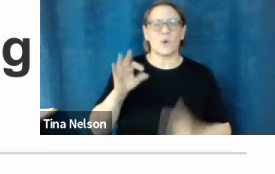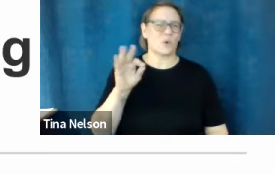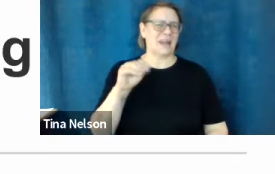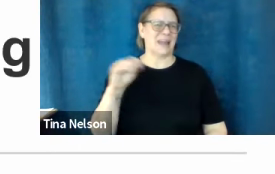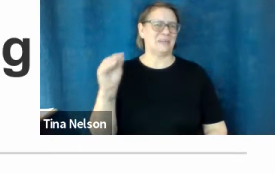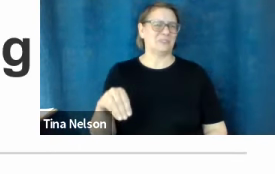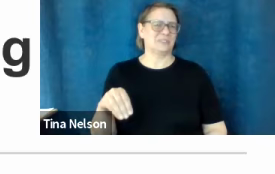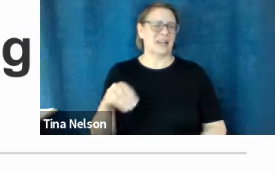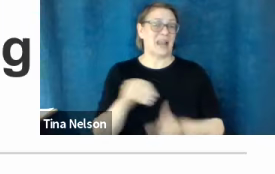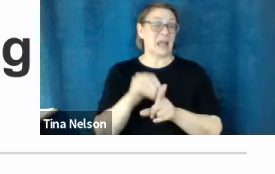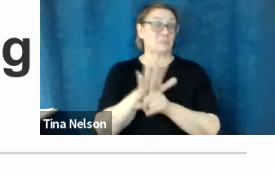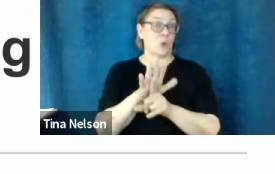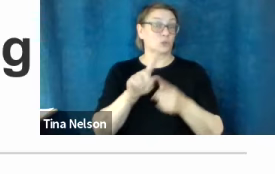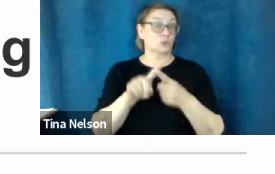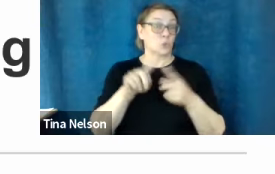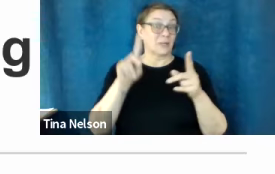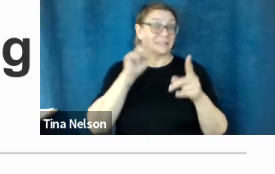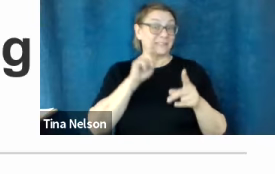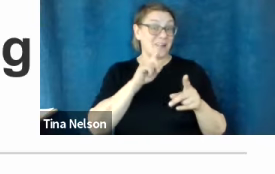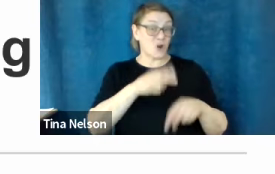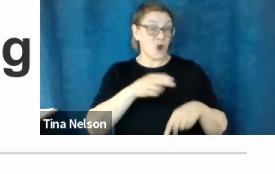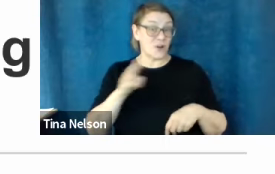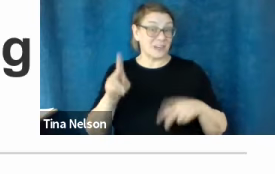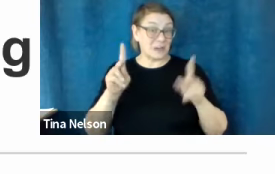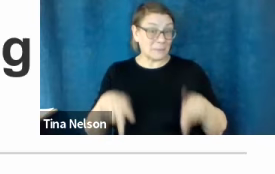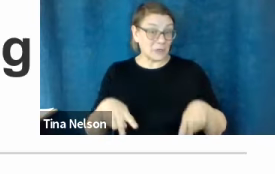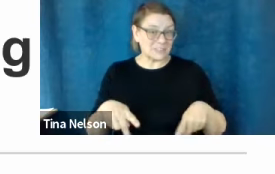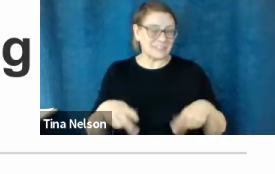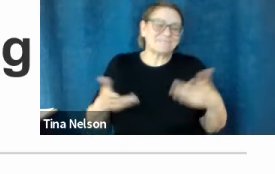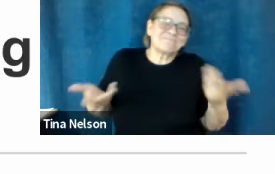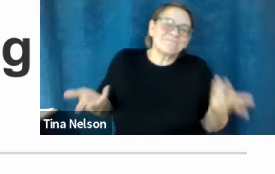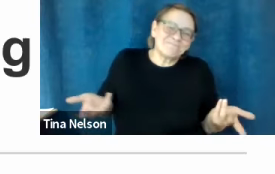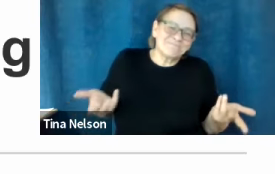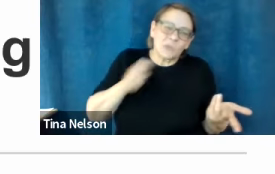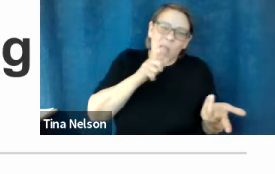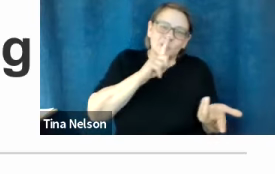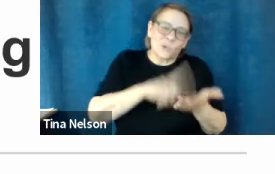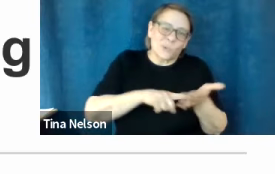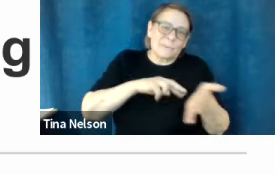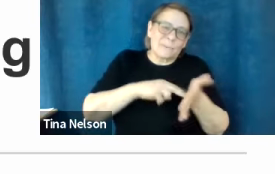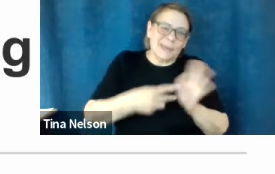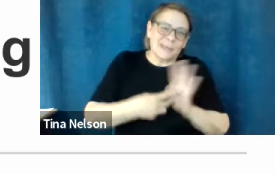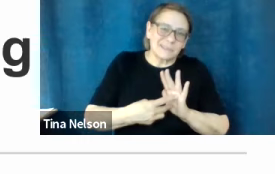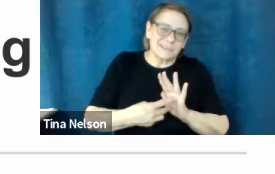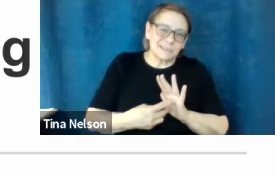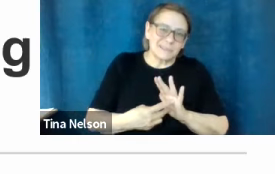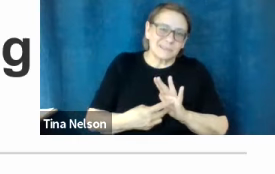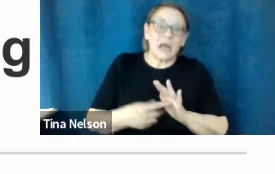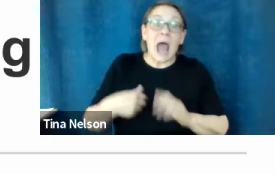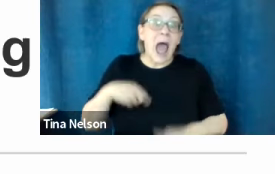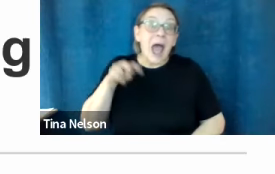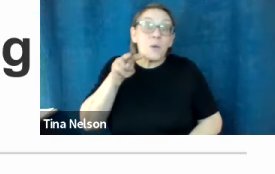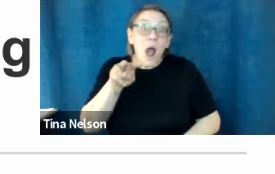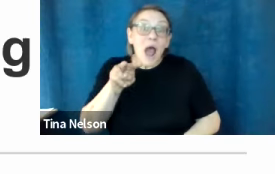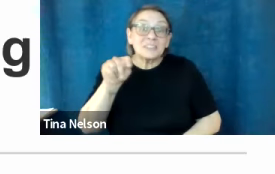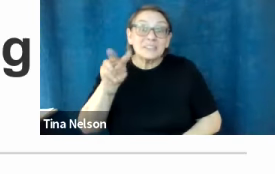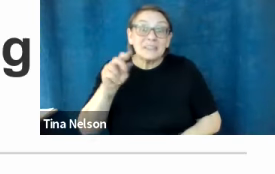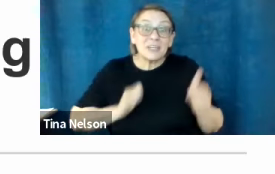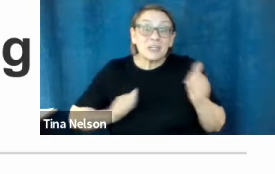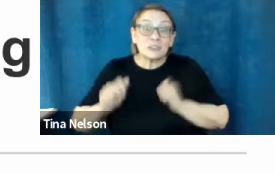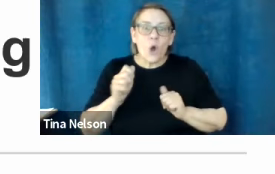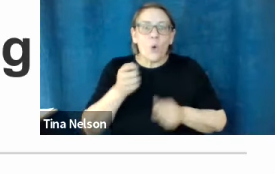of exposure to deaf or hard of hearing people with a grain of salt. You know, I saw switched at birth. have exposure to the deaf community.